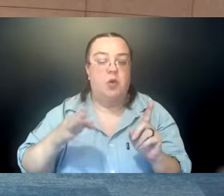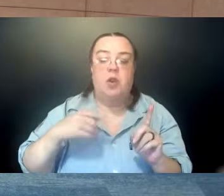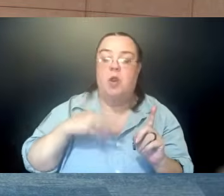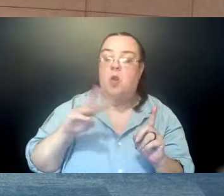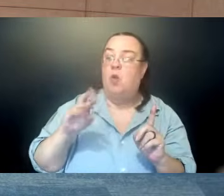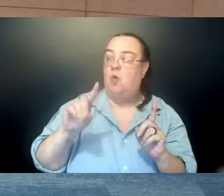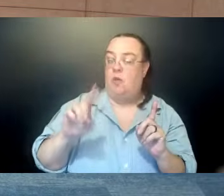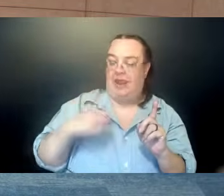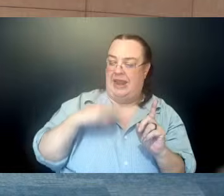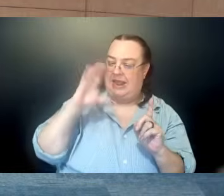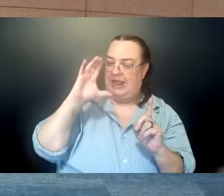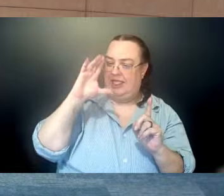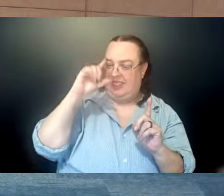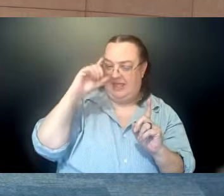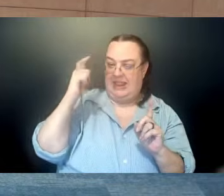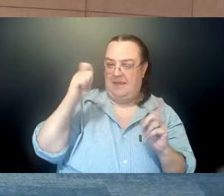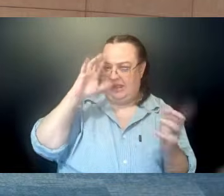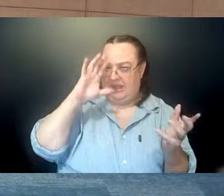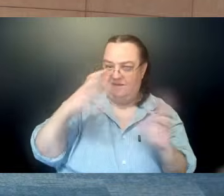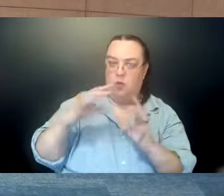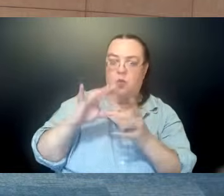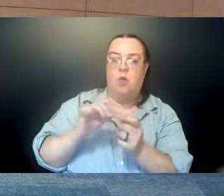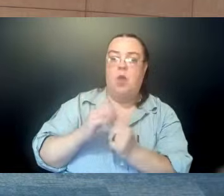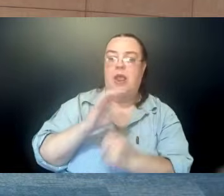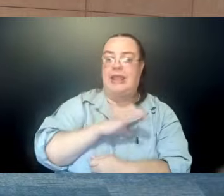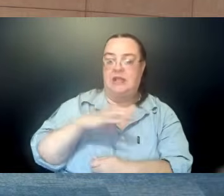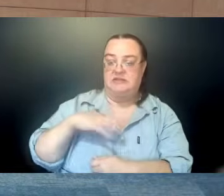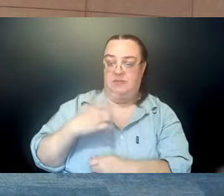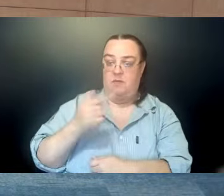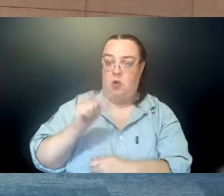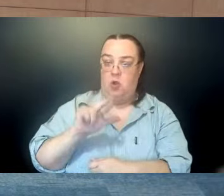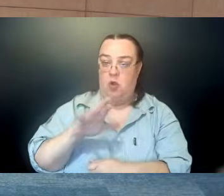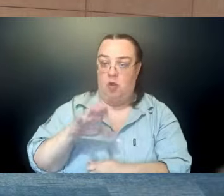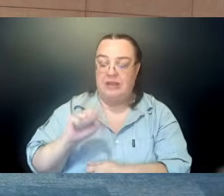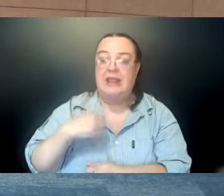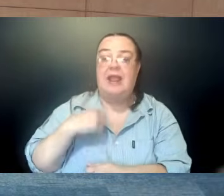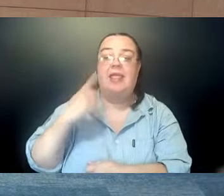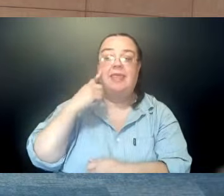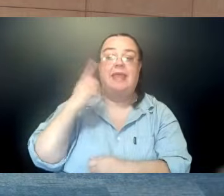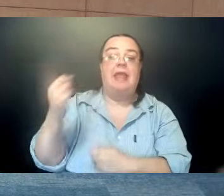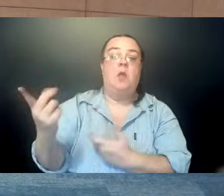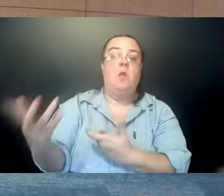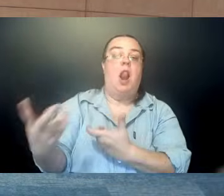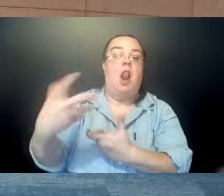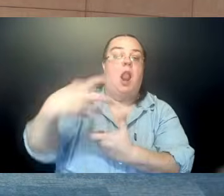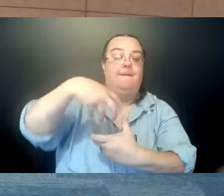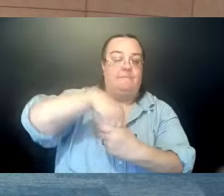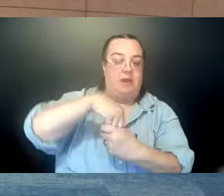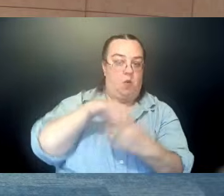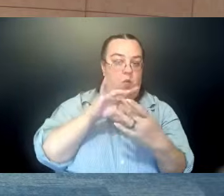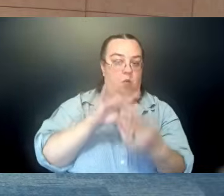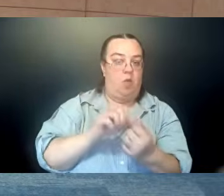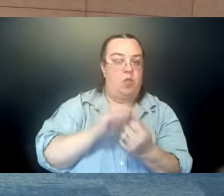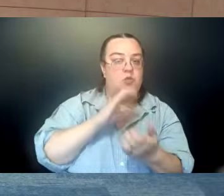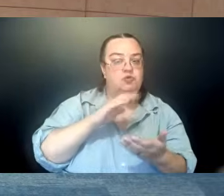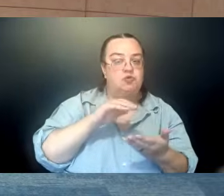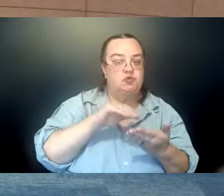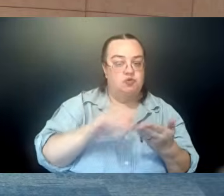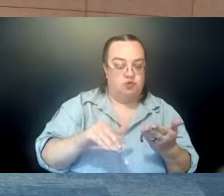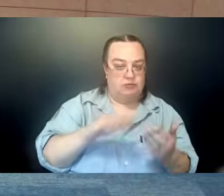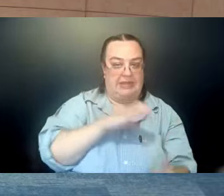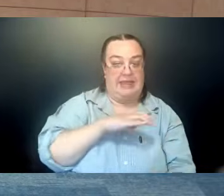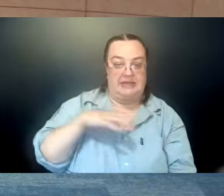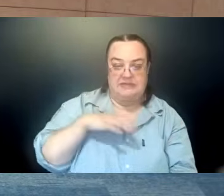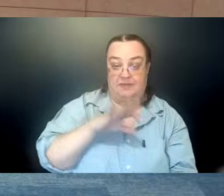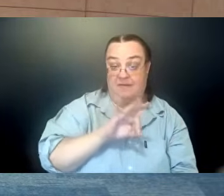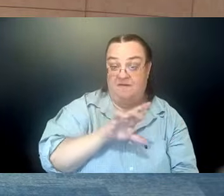little confusion regarding Councilmember Garces. I guess he was lumped in regarding the excusing of